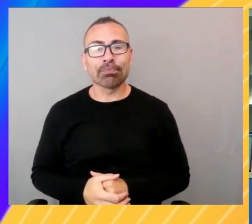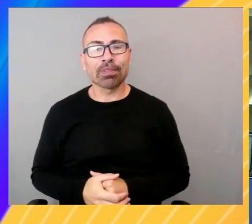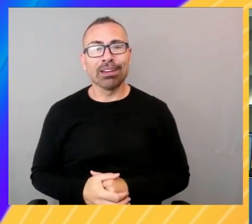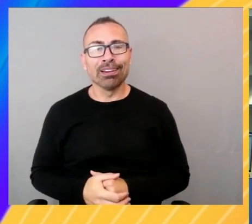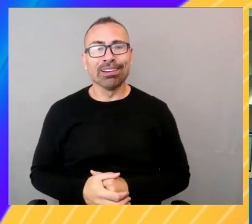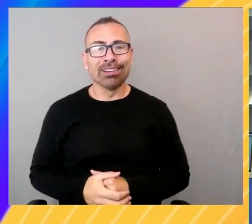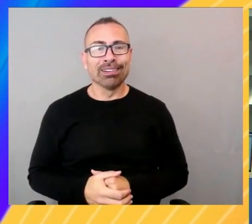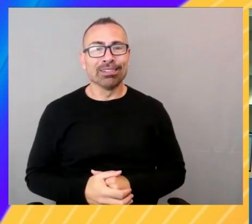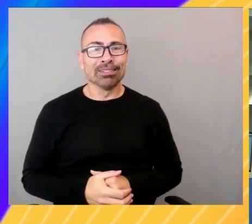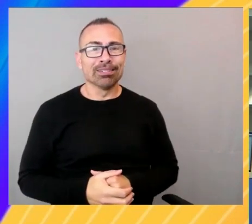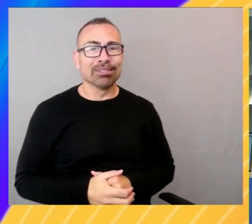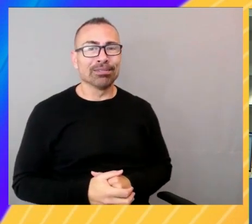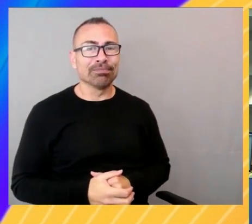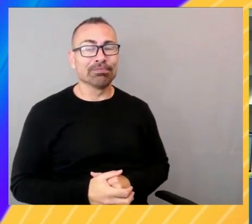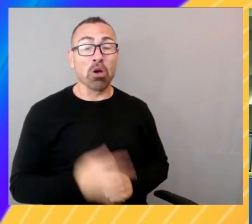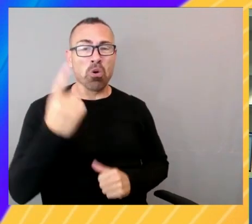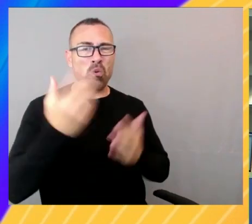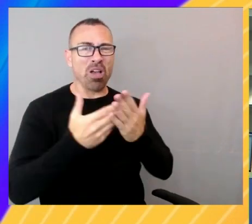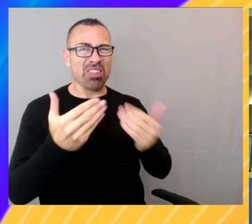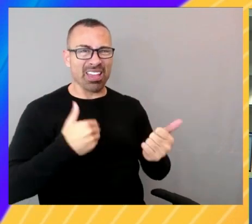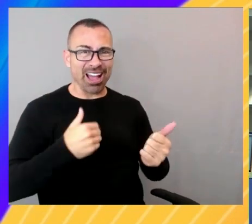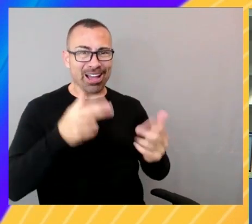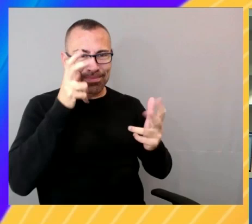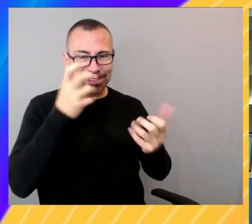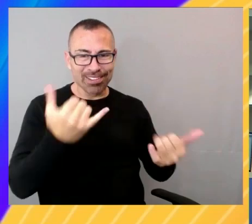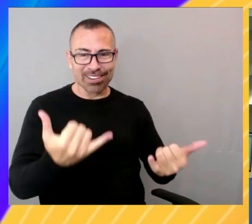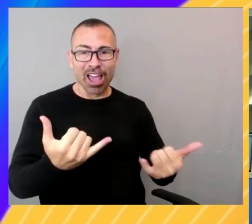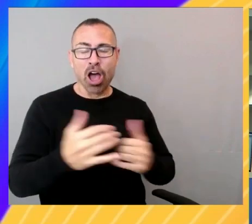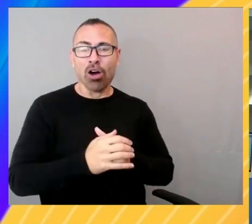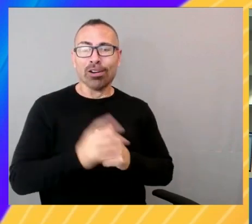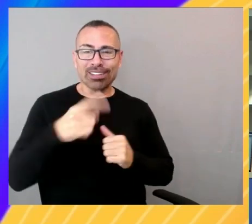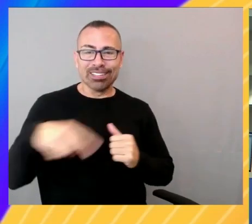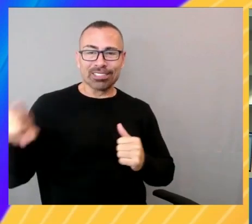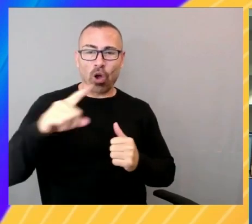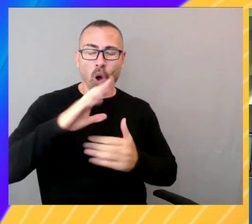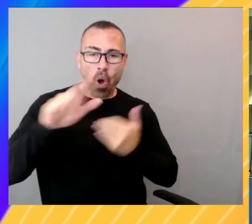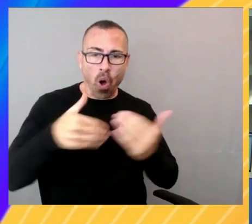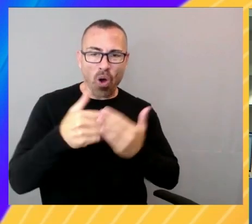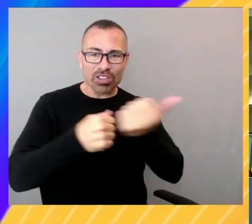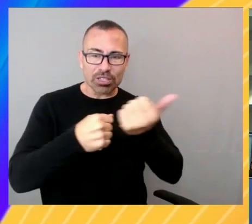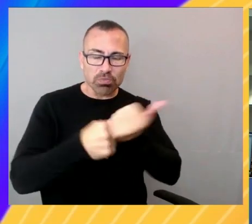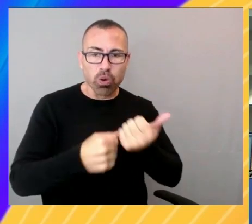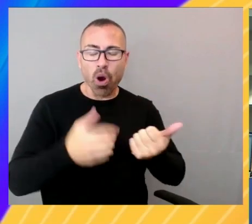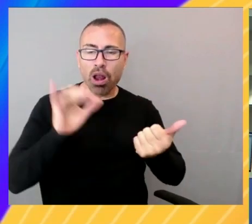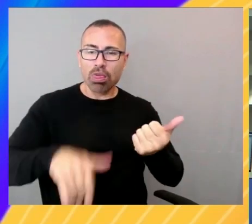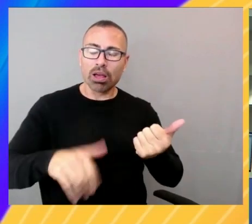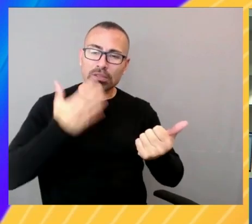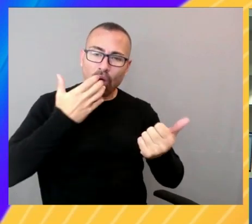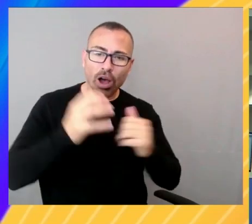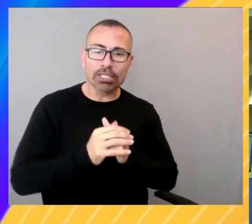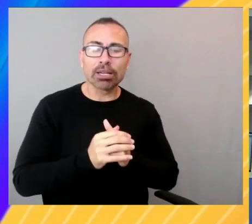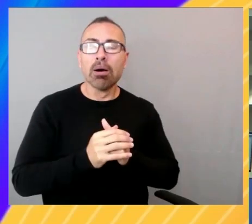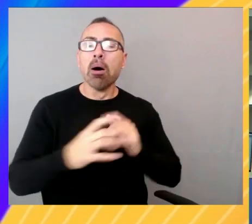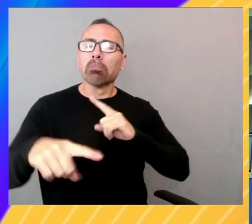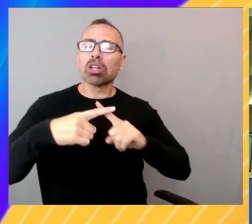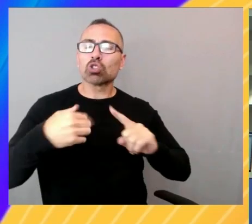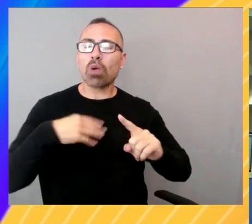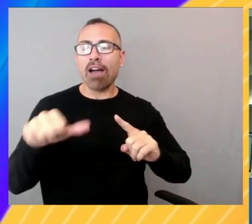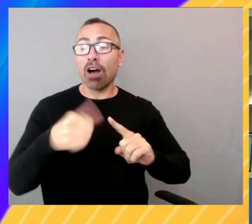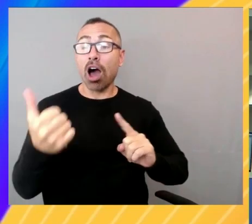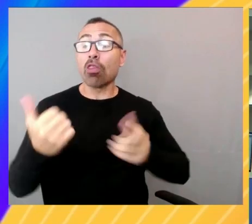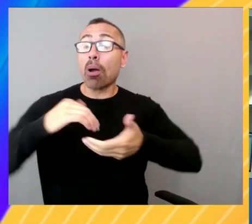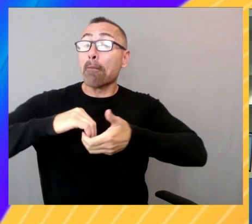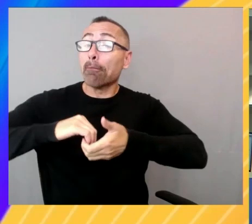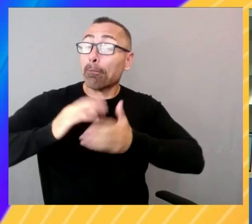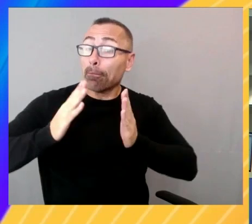also a lot of our different partners that help with migrations as well. And so maybe if a customer's already working with another partner,